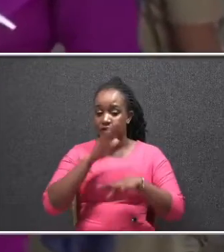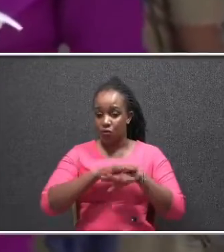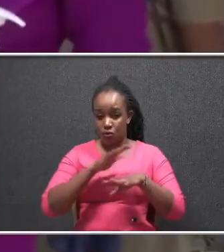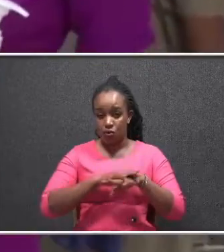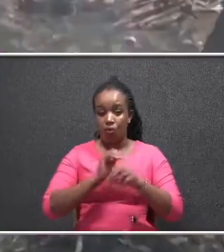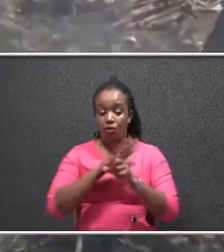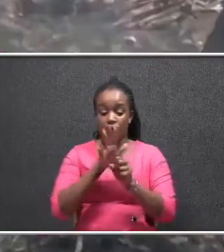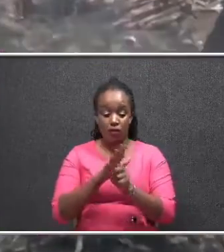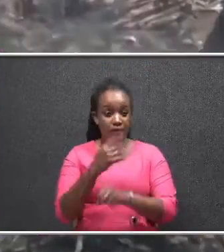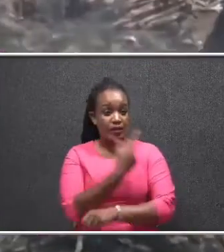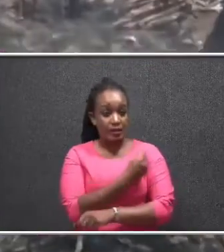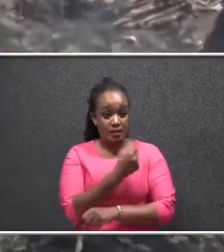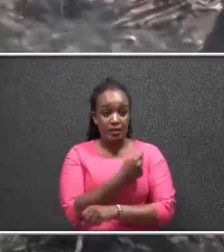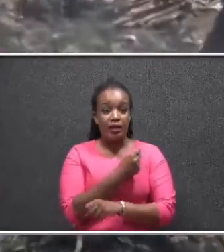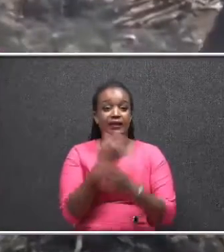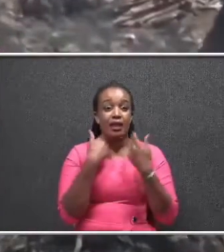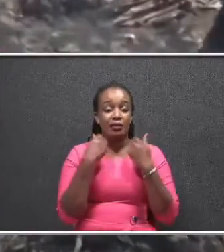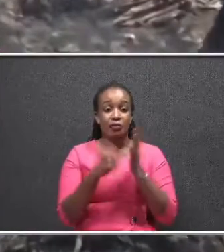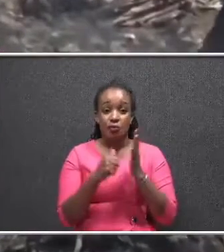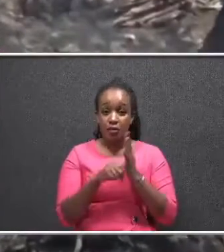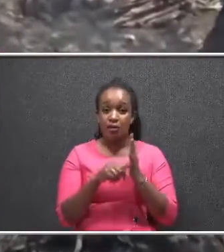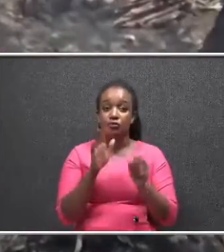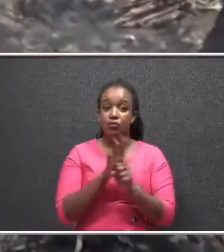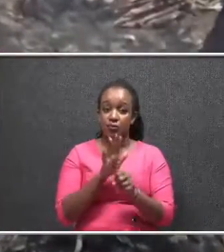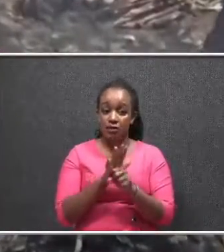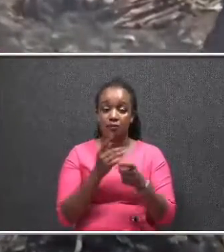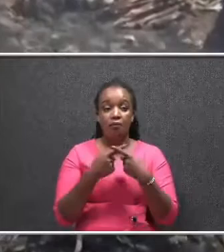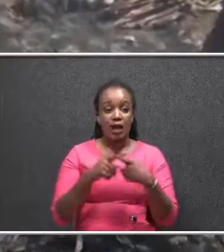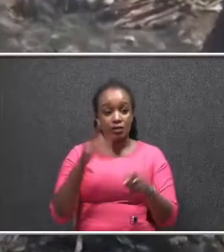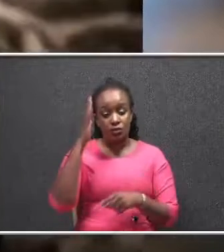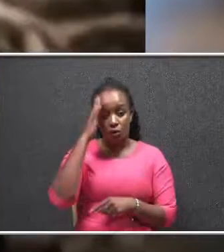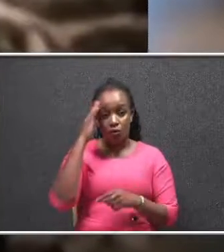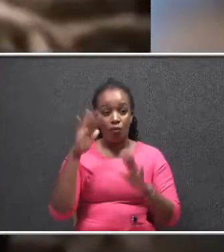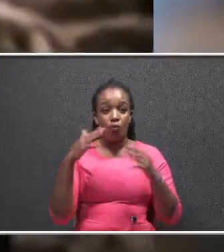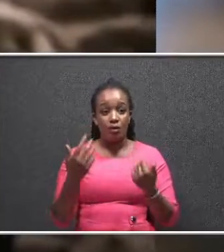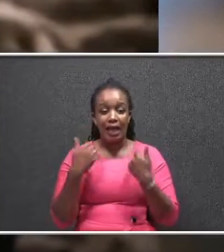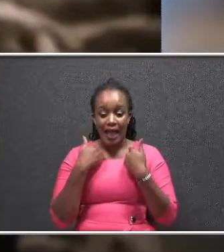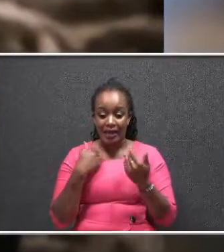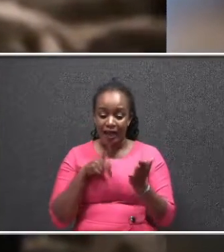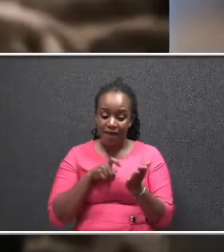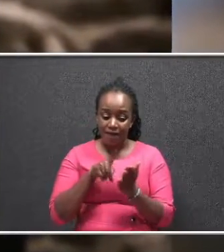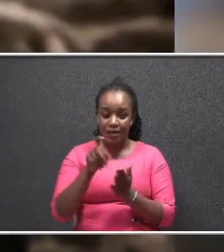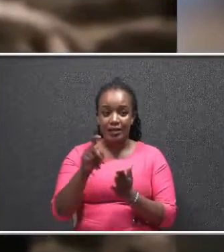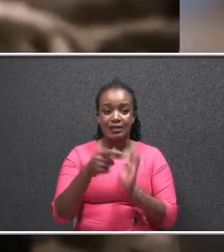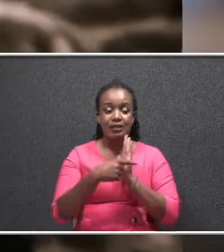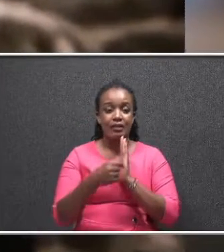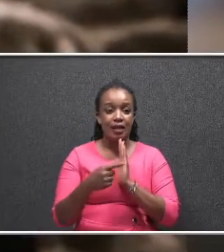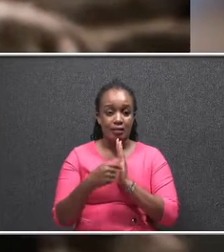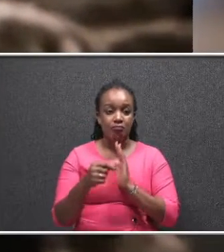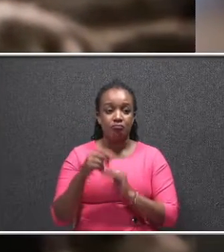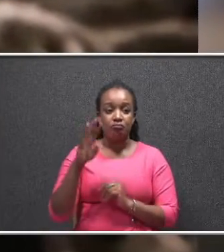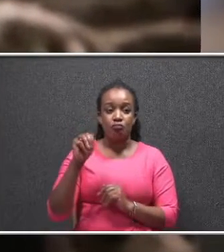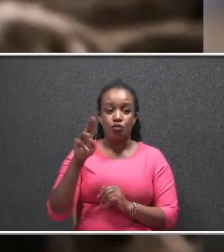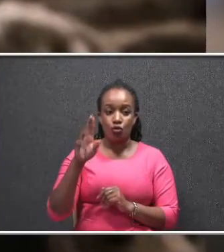was overwhelmed. It was discovered that a fungal infection was becoming a nightmare in managing the